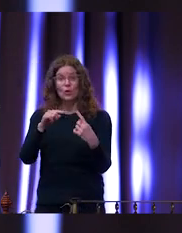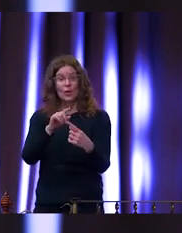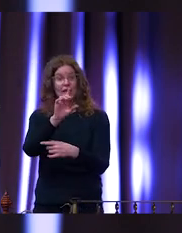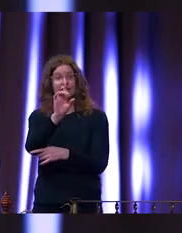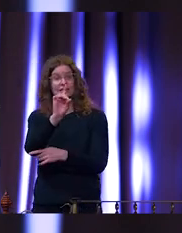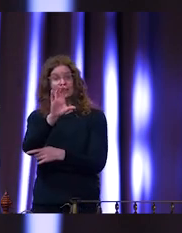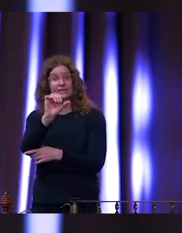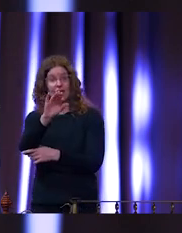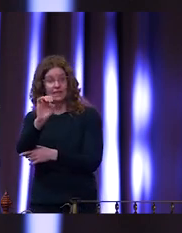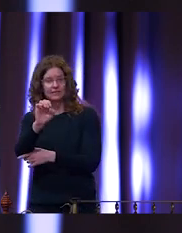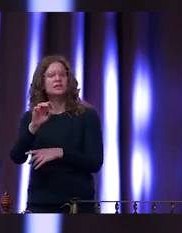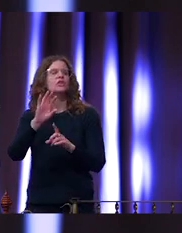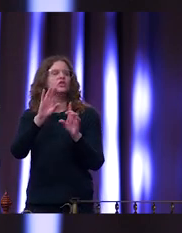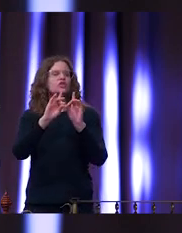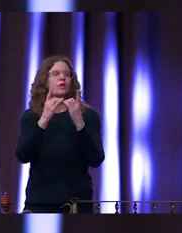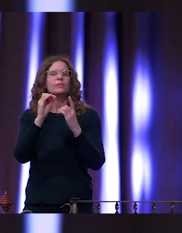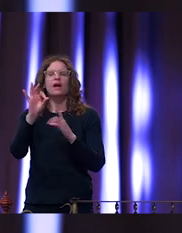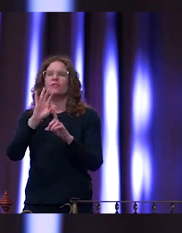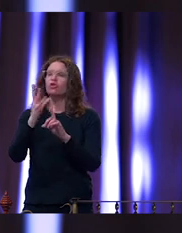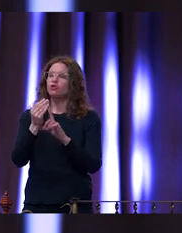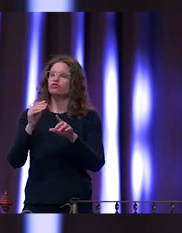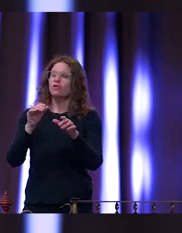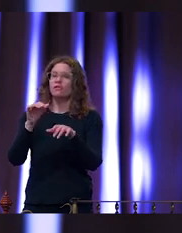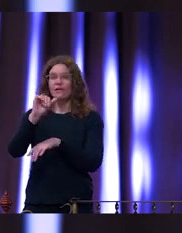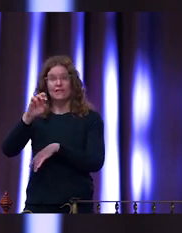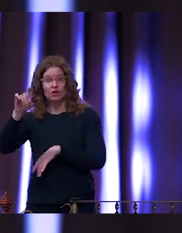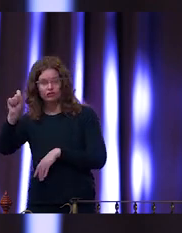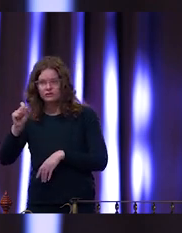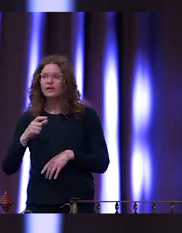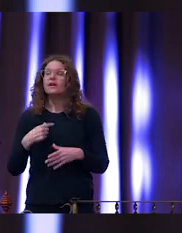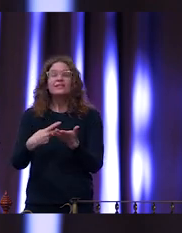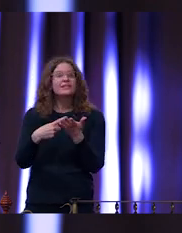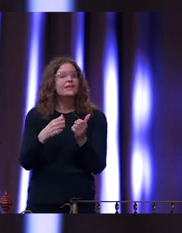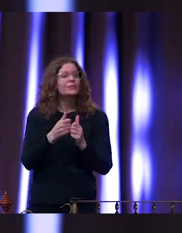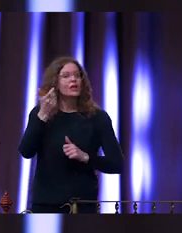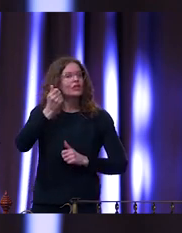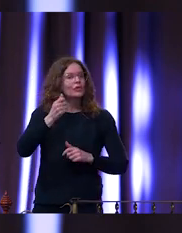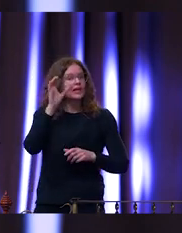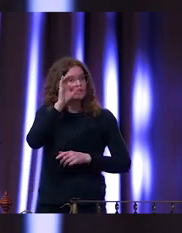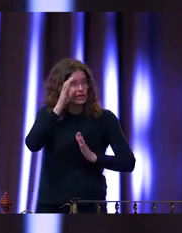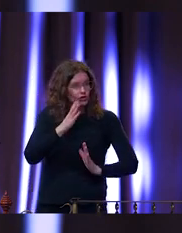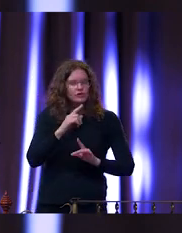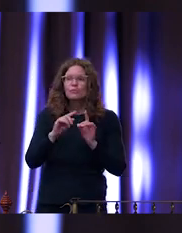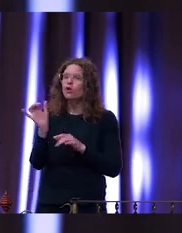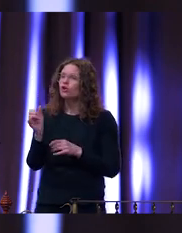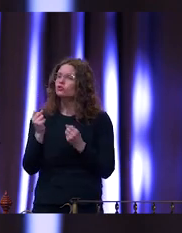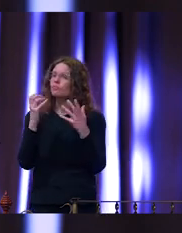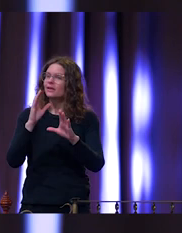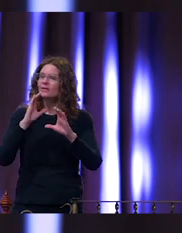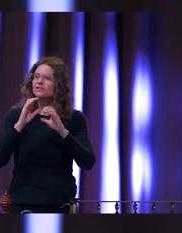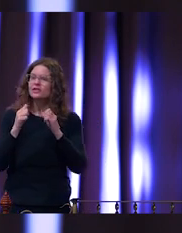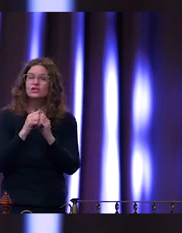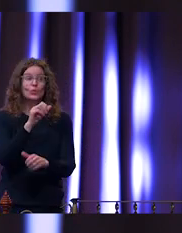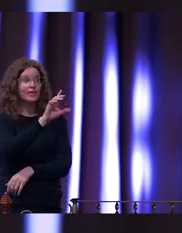at what to do with this funding, they talked to grant seekers, but we also had several conversations that DCASE convened. So they asked us,